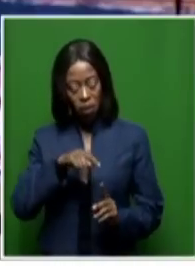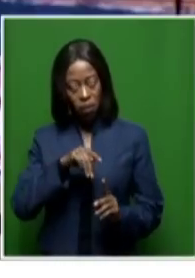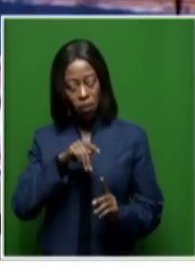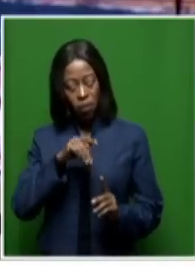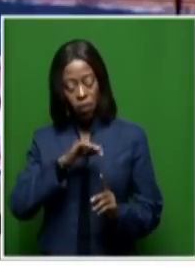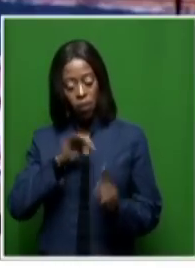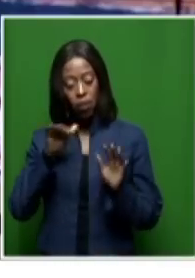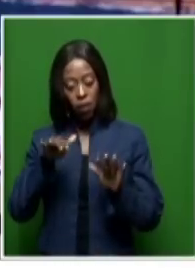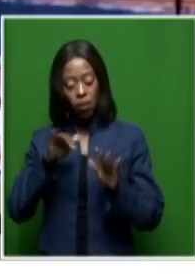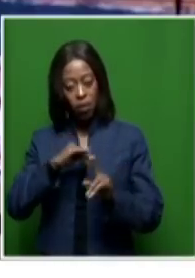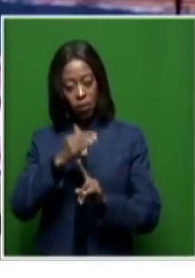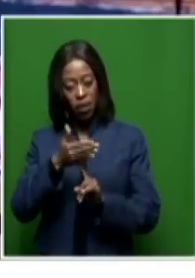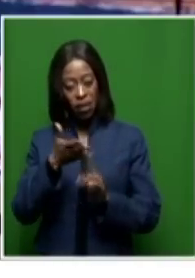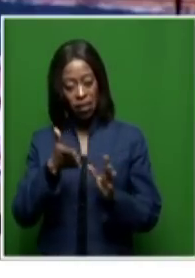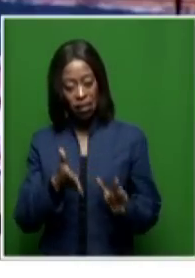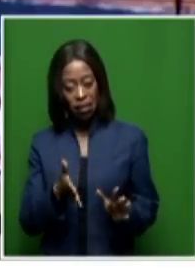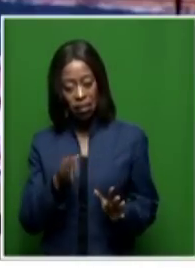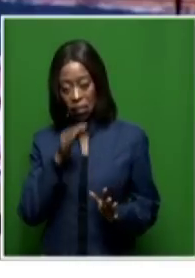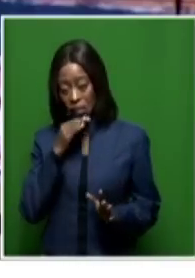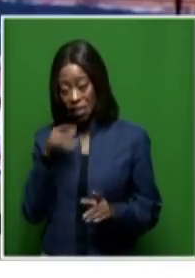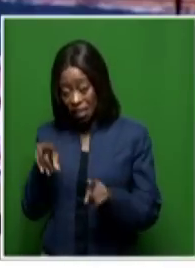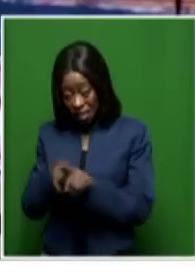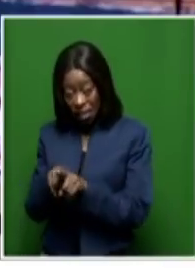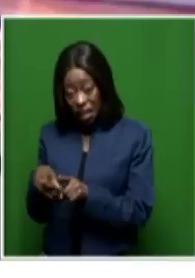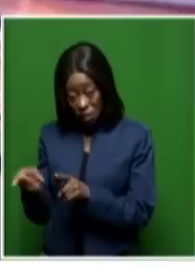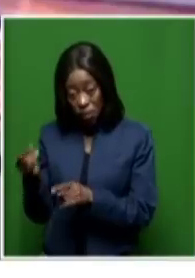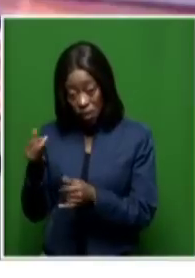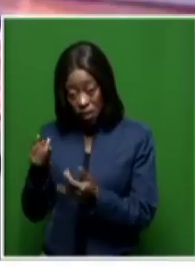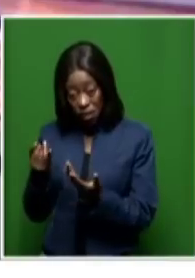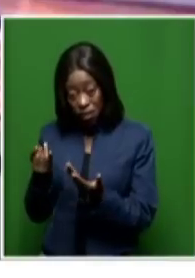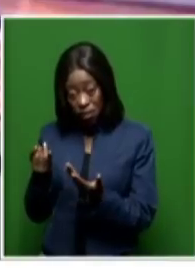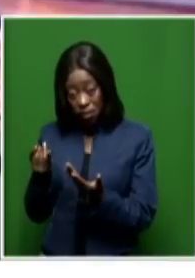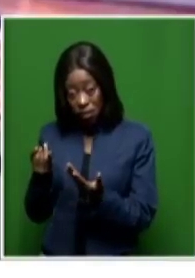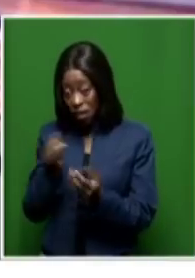report, were they not derelict in their duty?